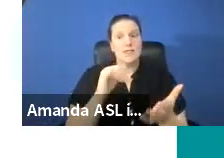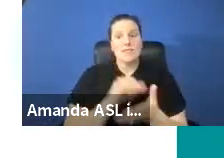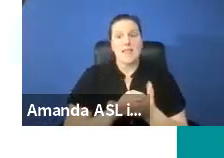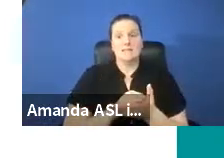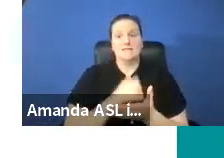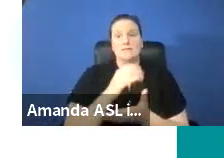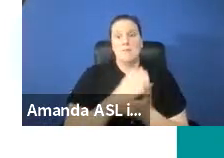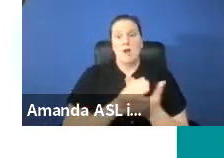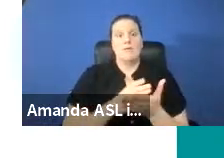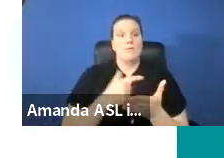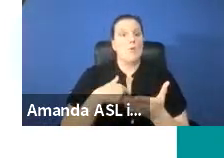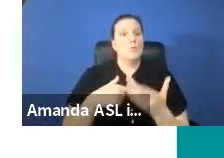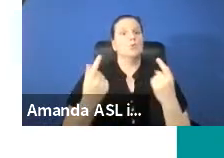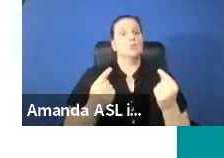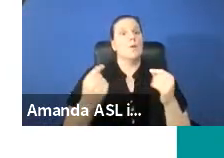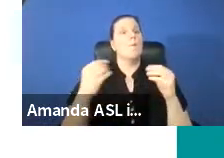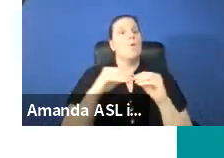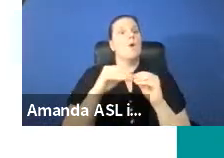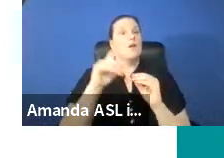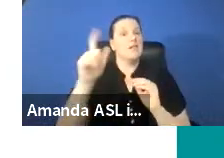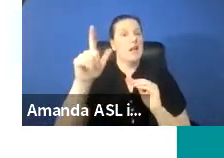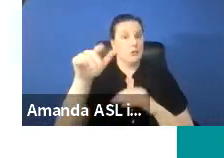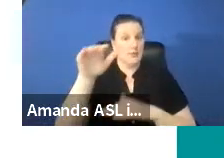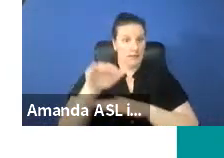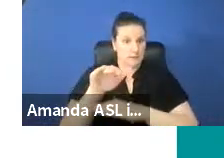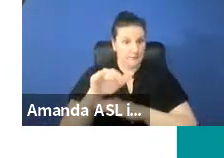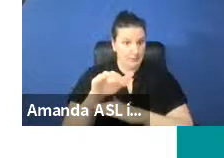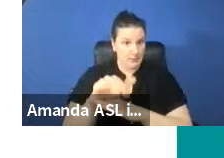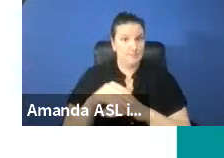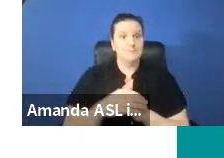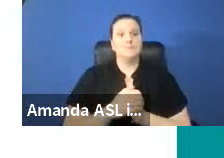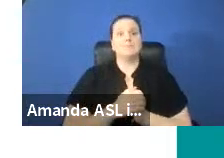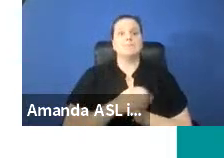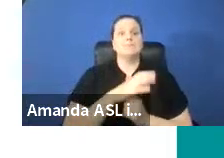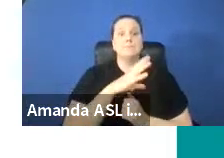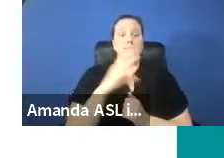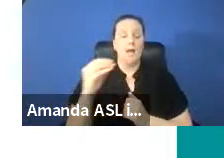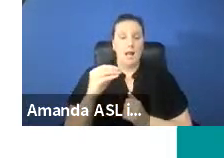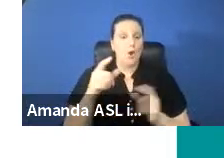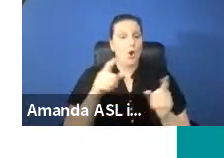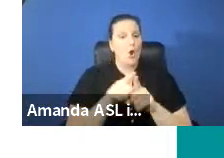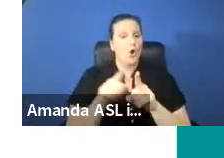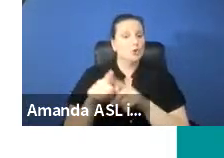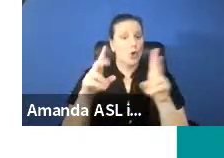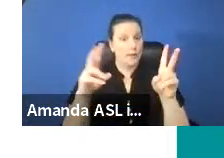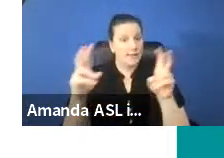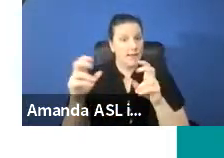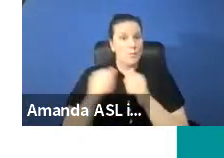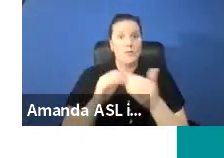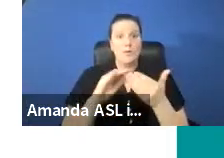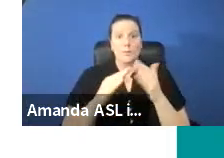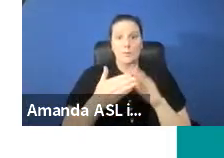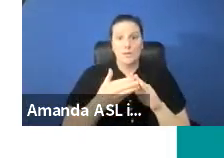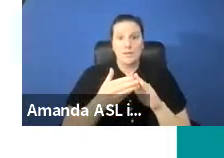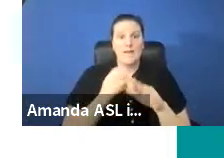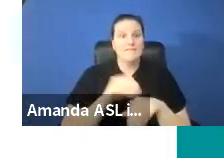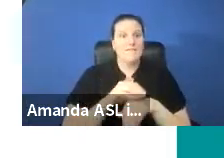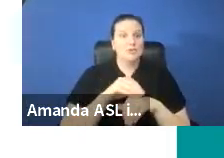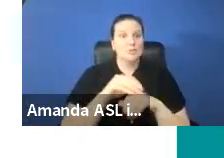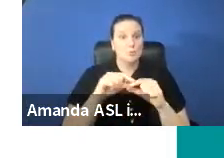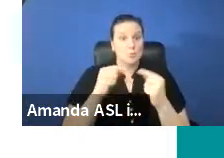we're going to be doing a little bit later this evening. And then this was also a theme with the community advisory group as